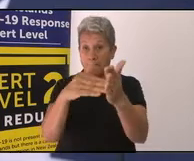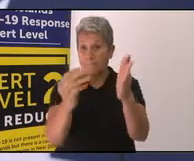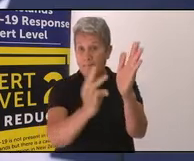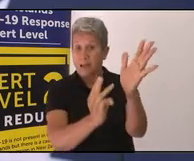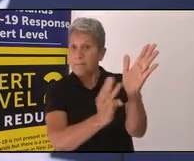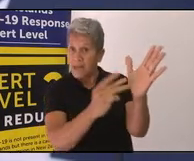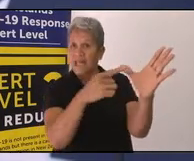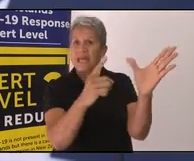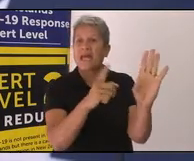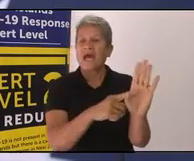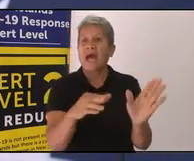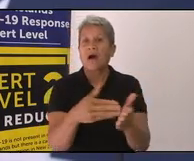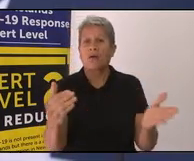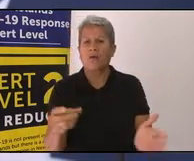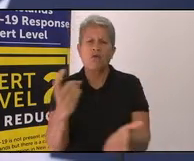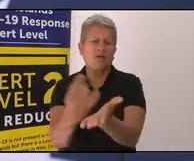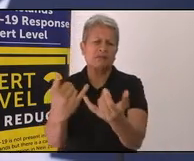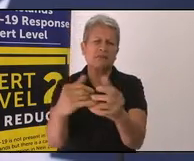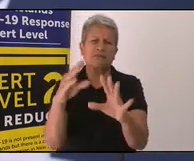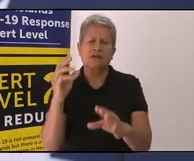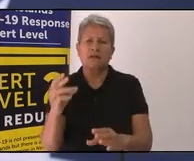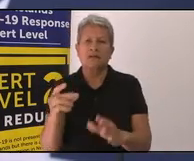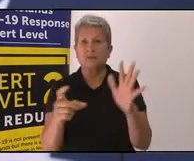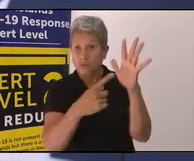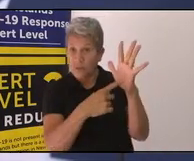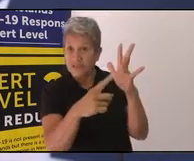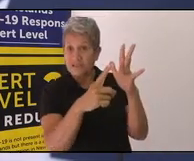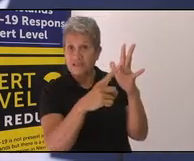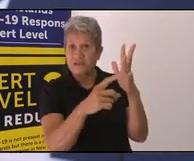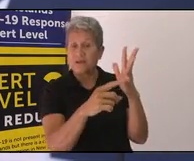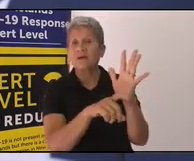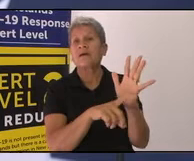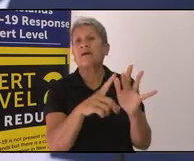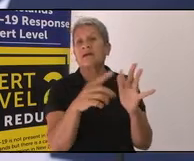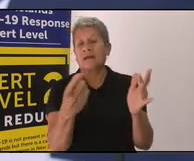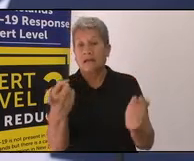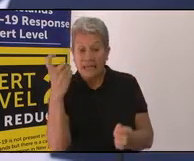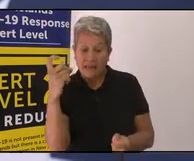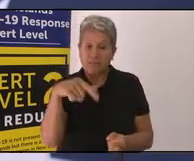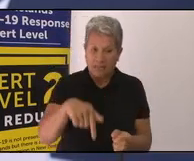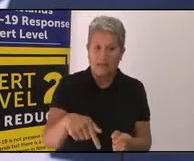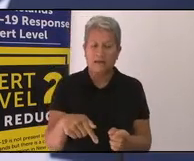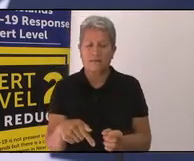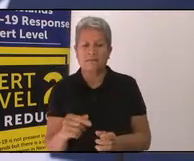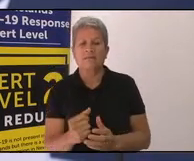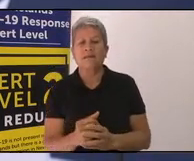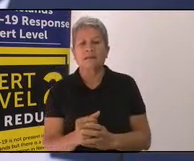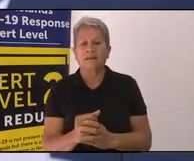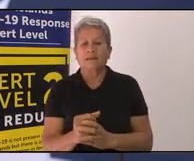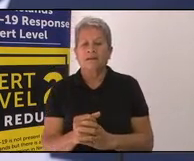Information on the eligibility can be found on the MFM website and also on the MFM social media